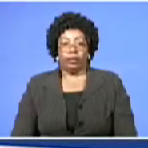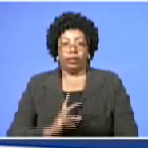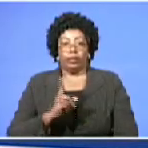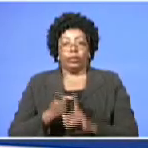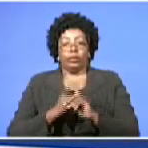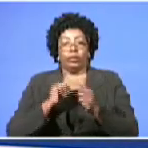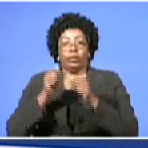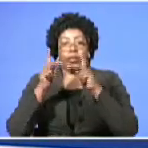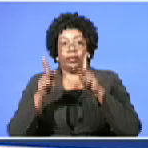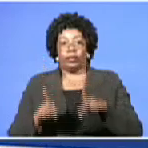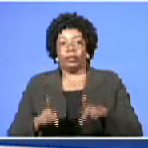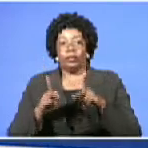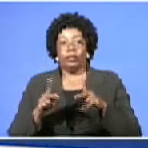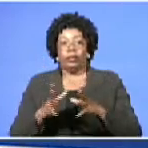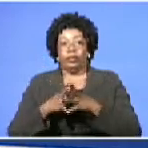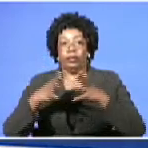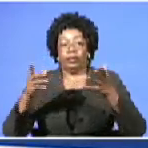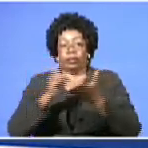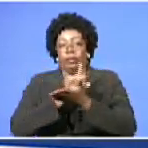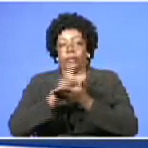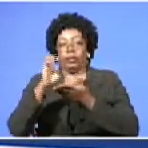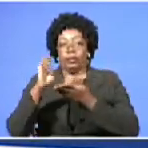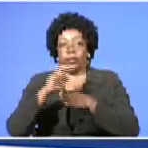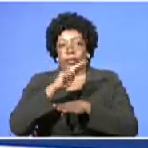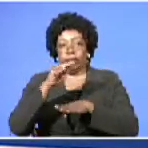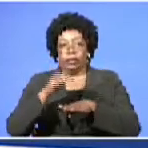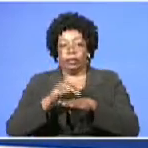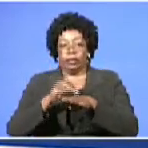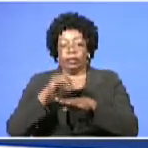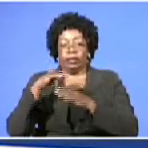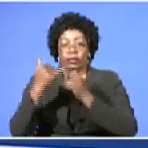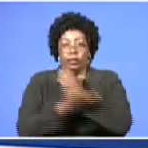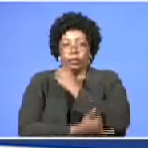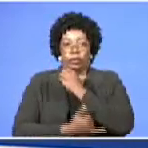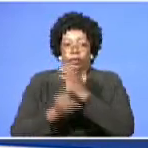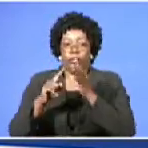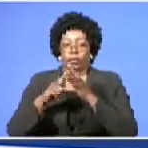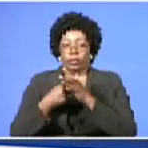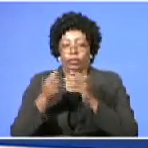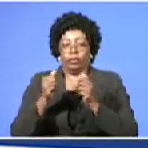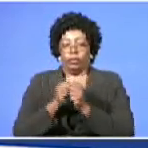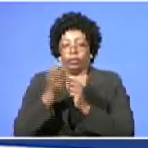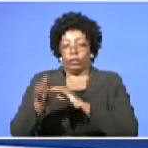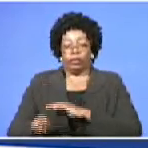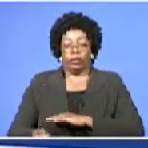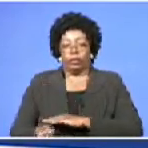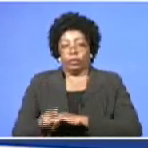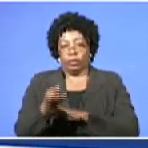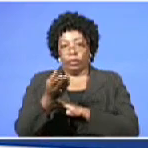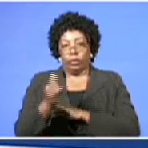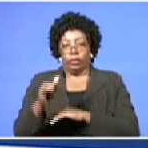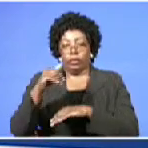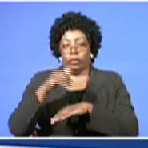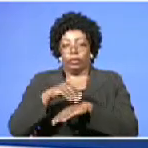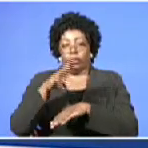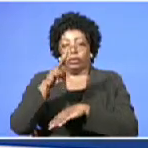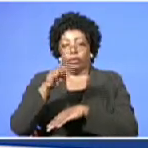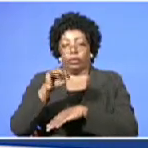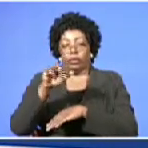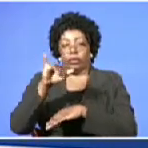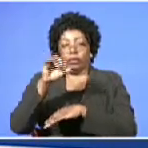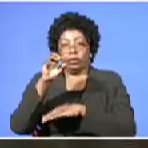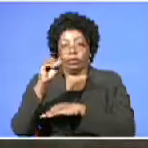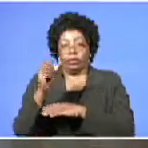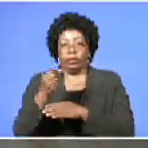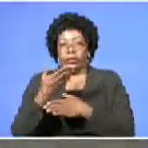Welcome to sports, everybody. A big weekend for nationals in the country. We're going to start with the Bahamas Bowling Federation at Mario's. After 2